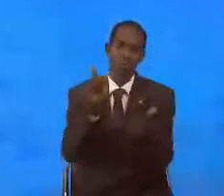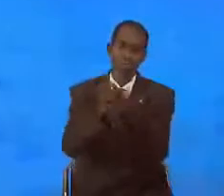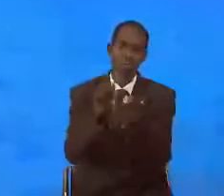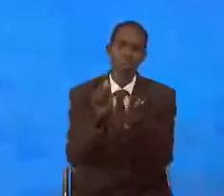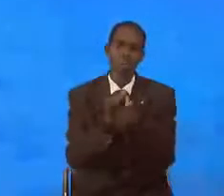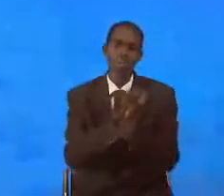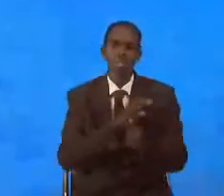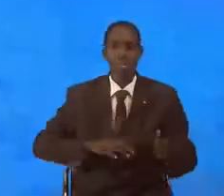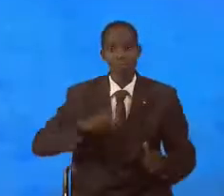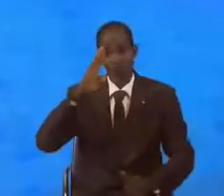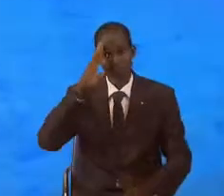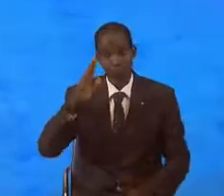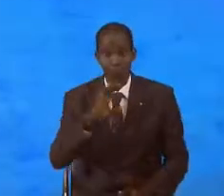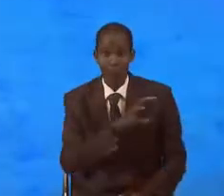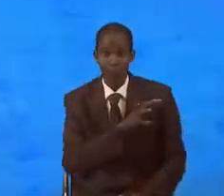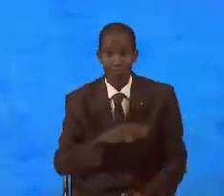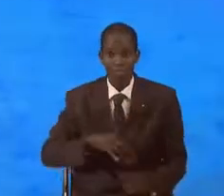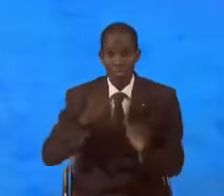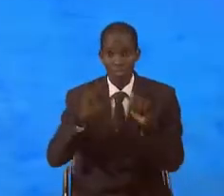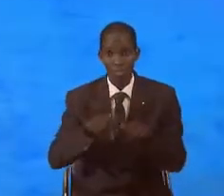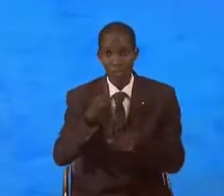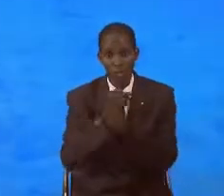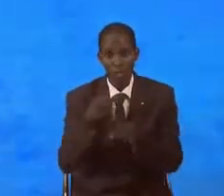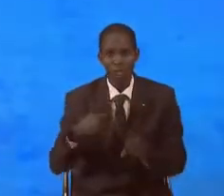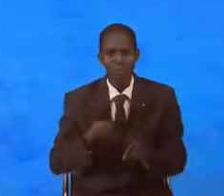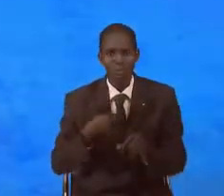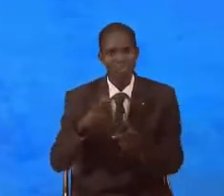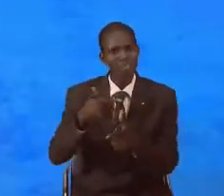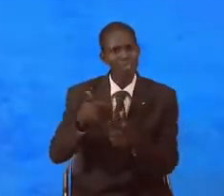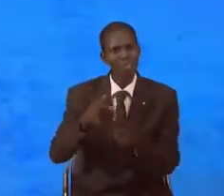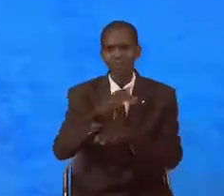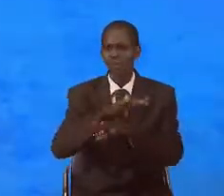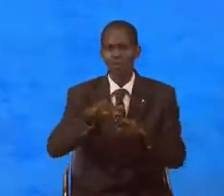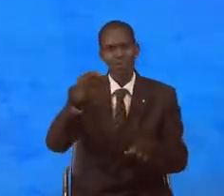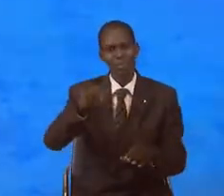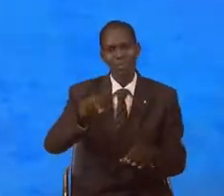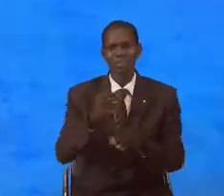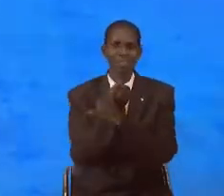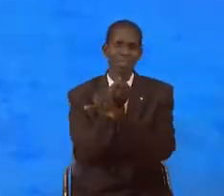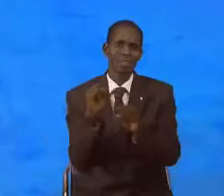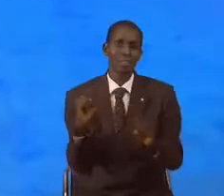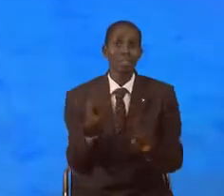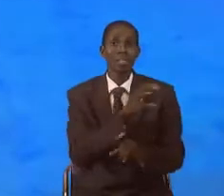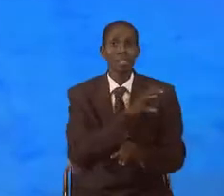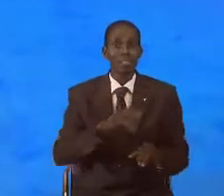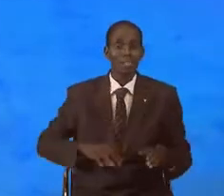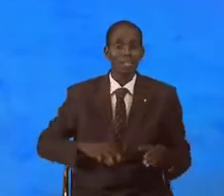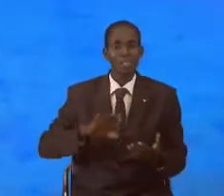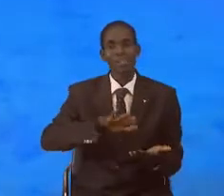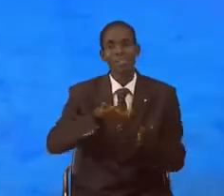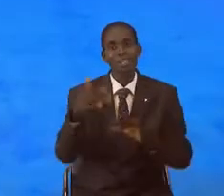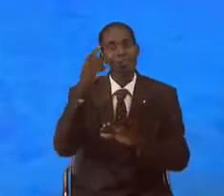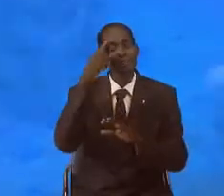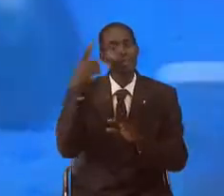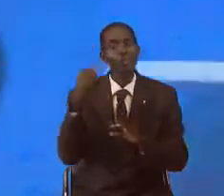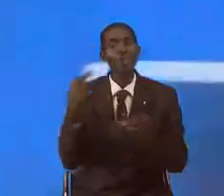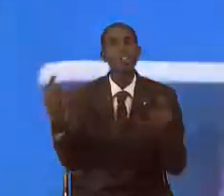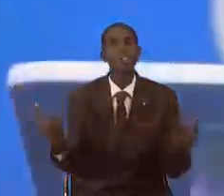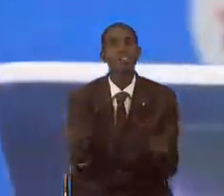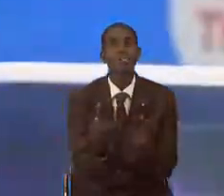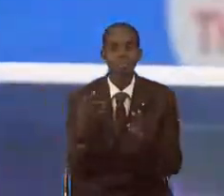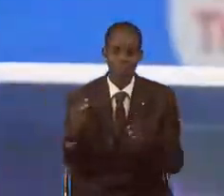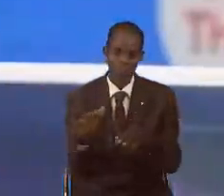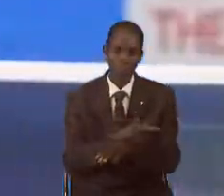it's a godly man, then I can come to Christ and say, Christ, hello, can you save me? You don't need salvation then.